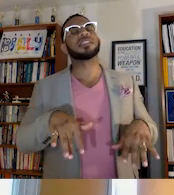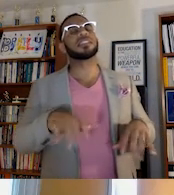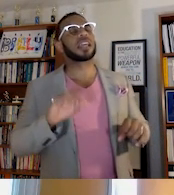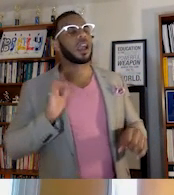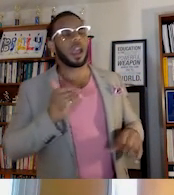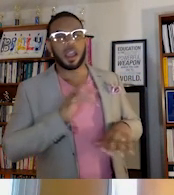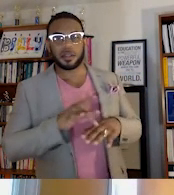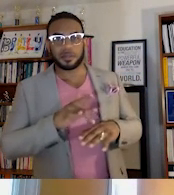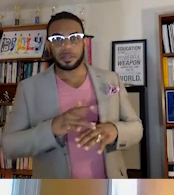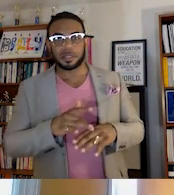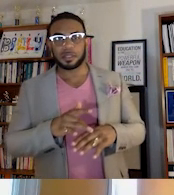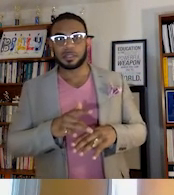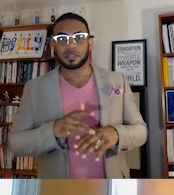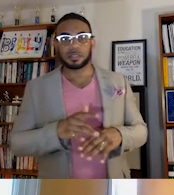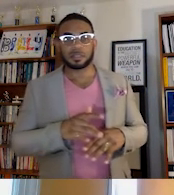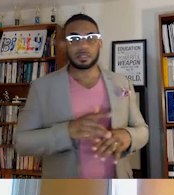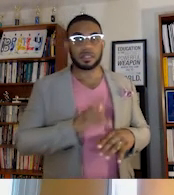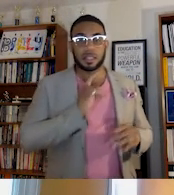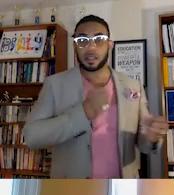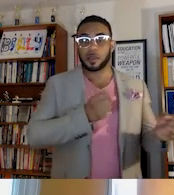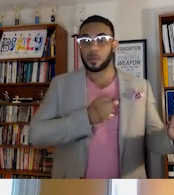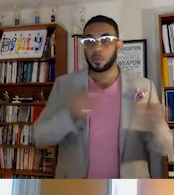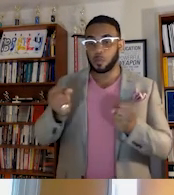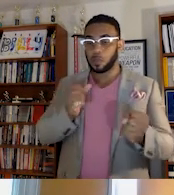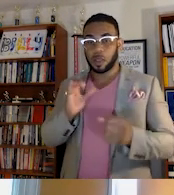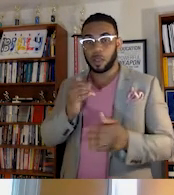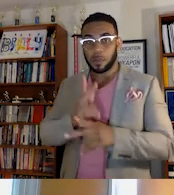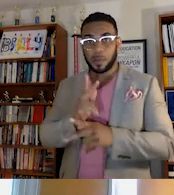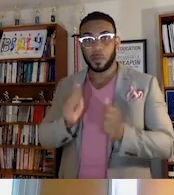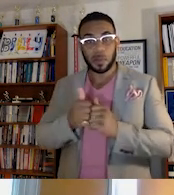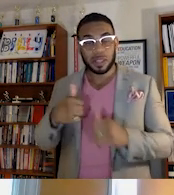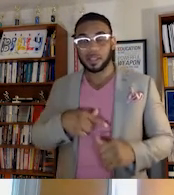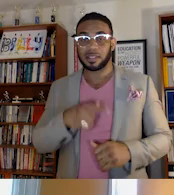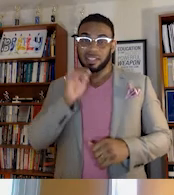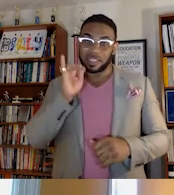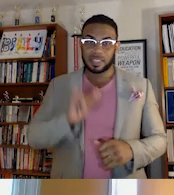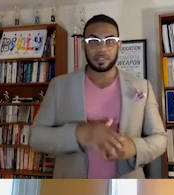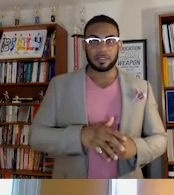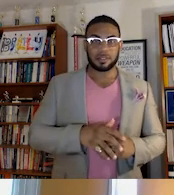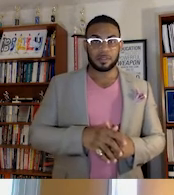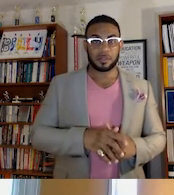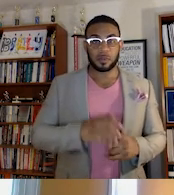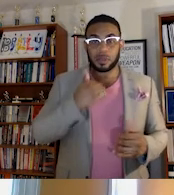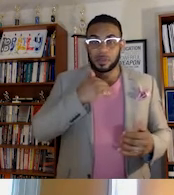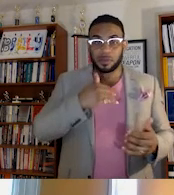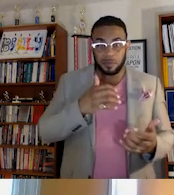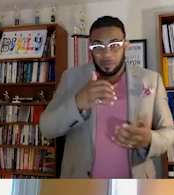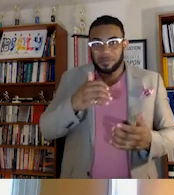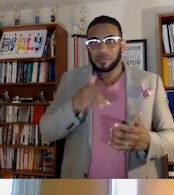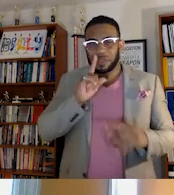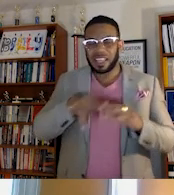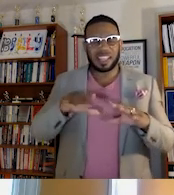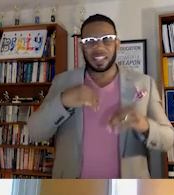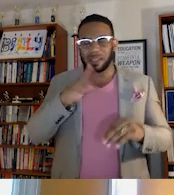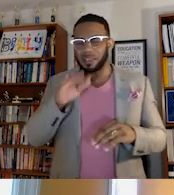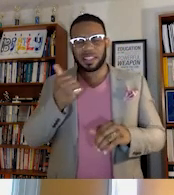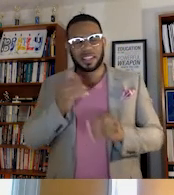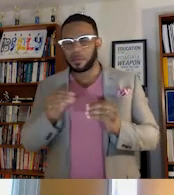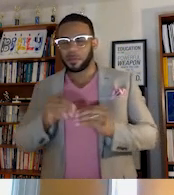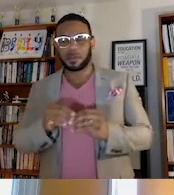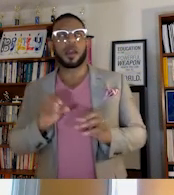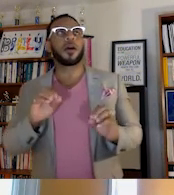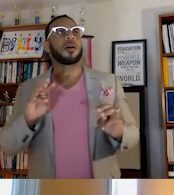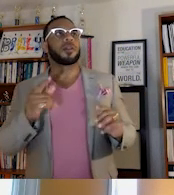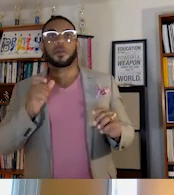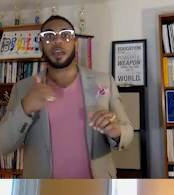our space and bring our people with us. Exactly. Absolutely. We need Absolutely. we can't take the BS anymore. Absolutely. Oh